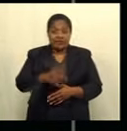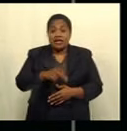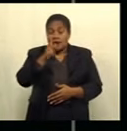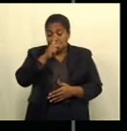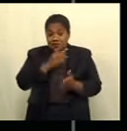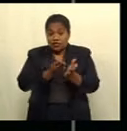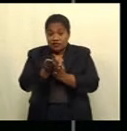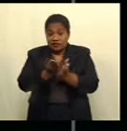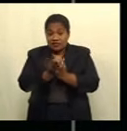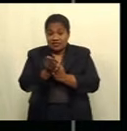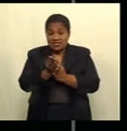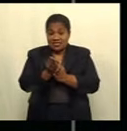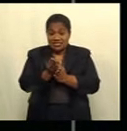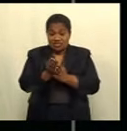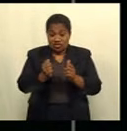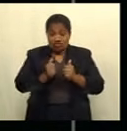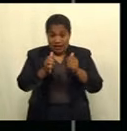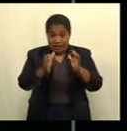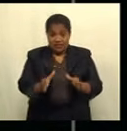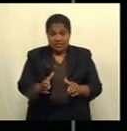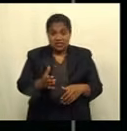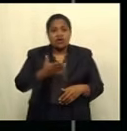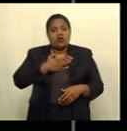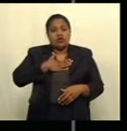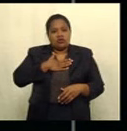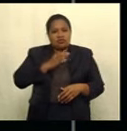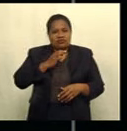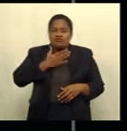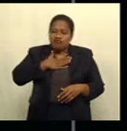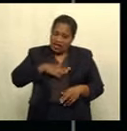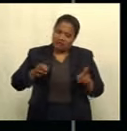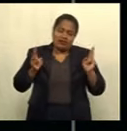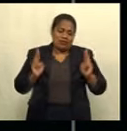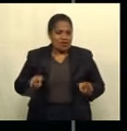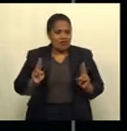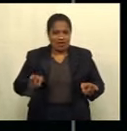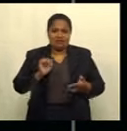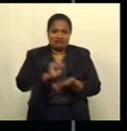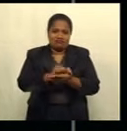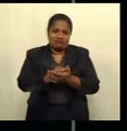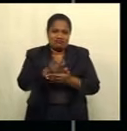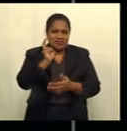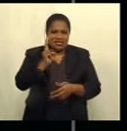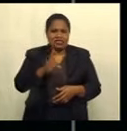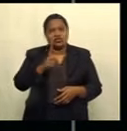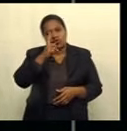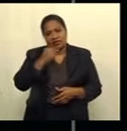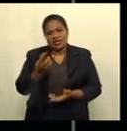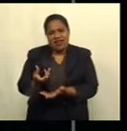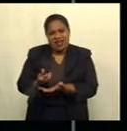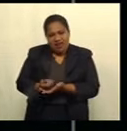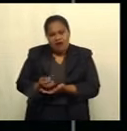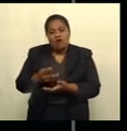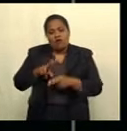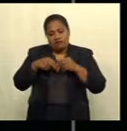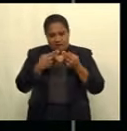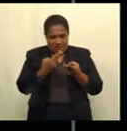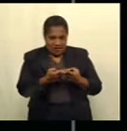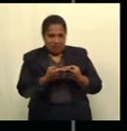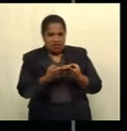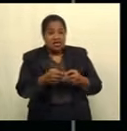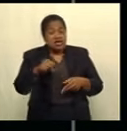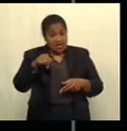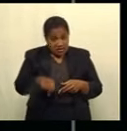vehicle drivers want nothing more than to go back to normal, to be able to earn for their families, and this will